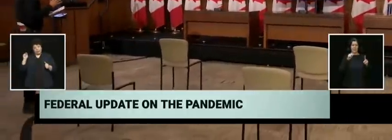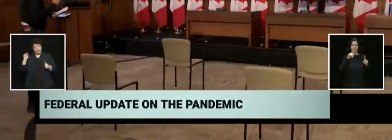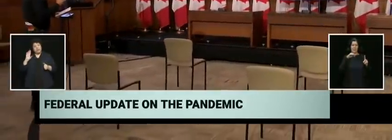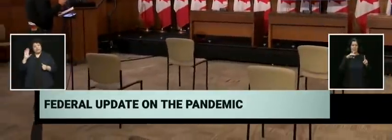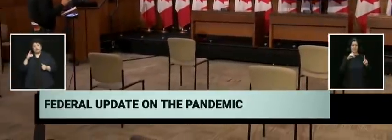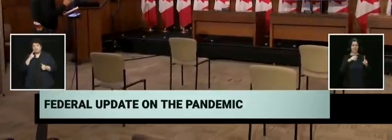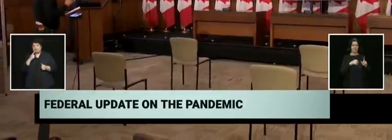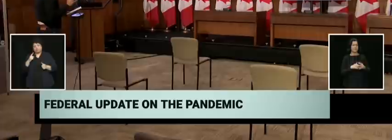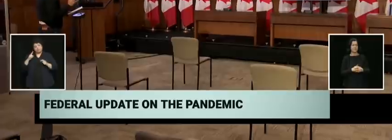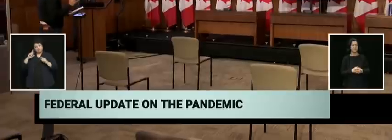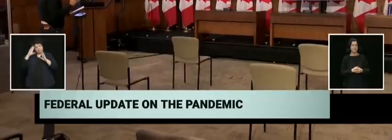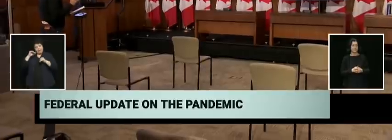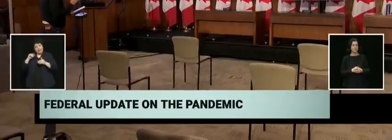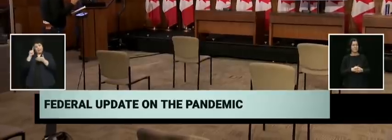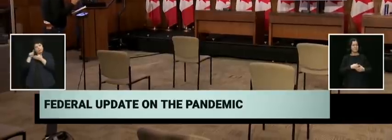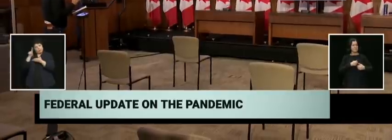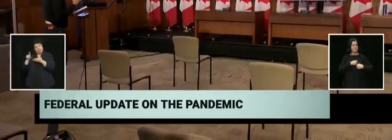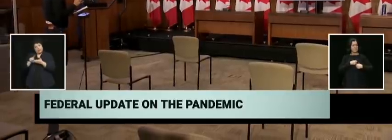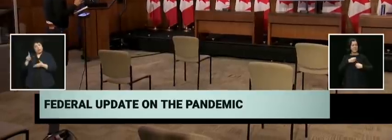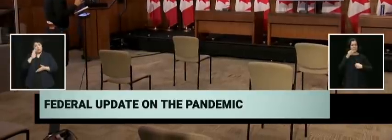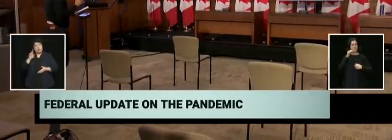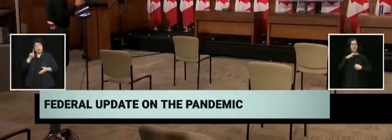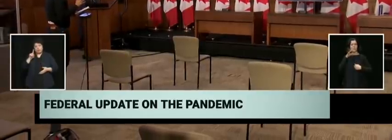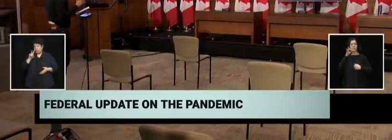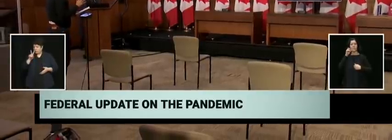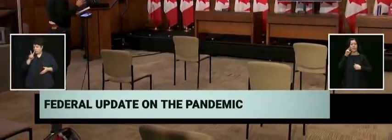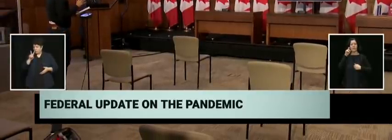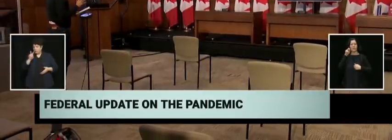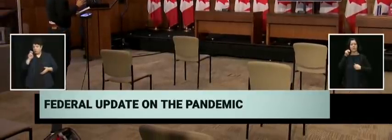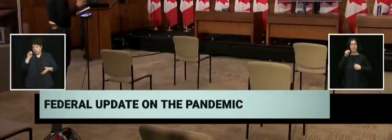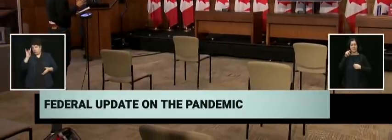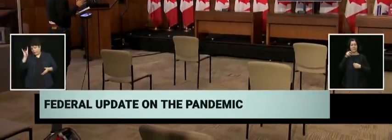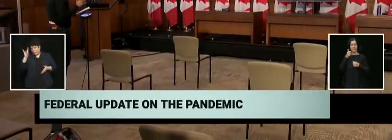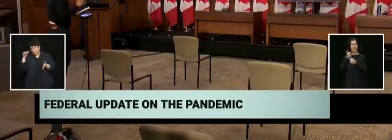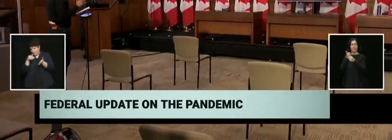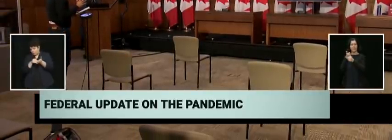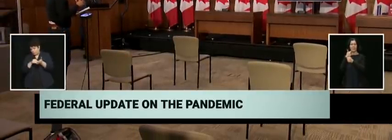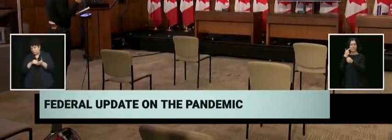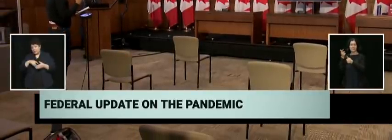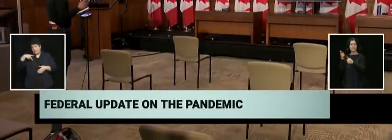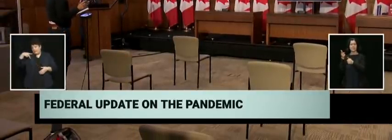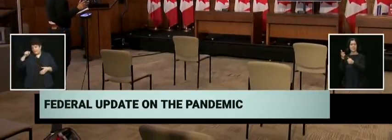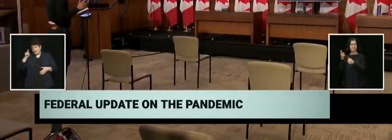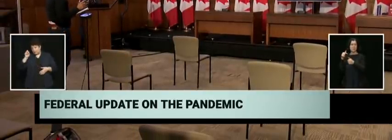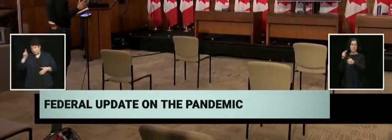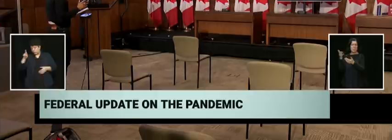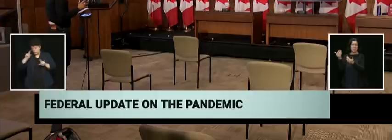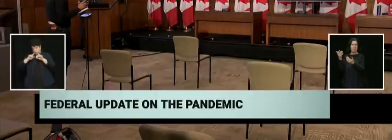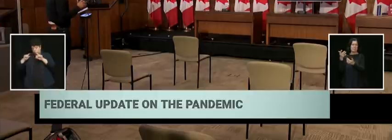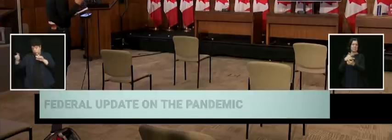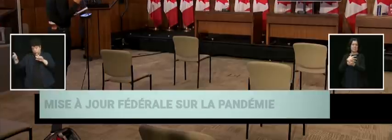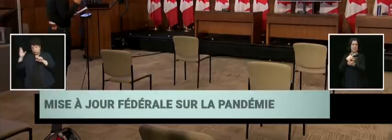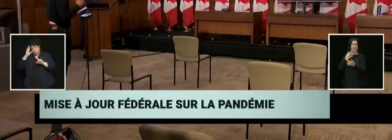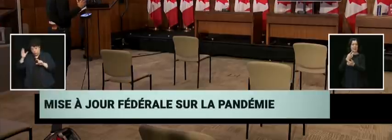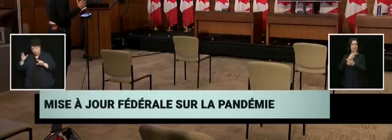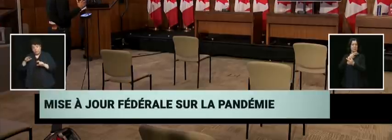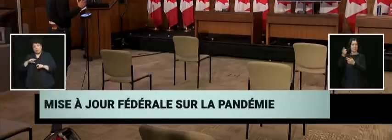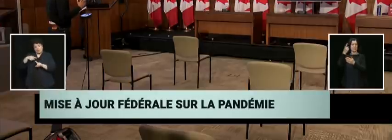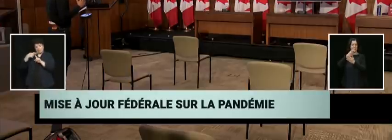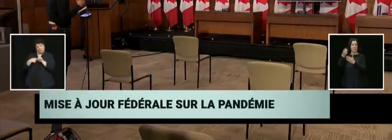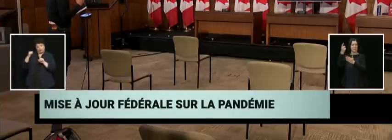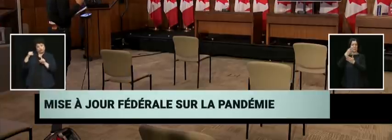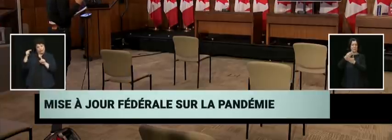about 208,000 Pfizer doses coming into the country for January. So I'm just